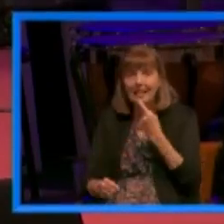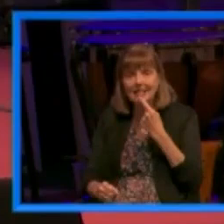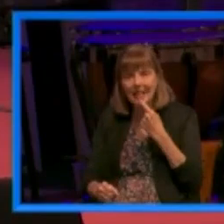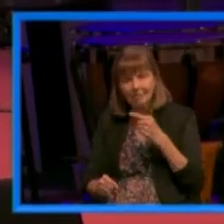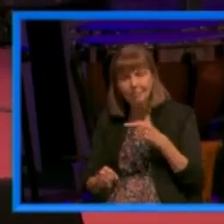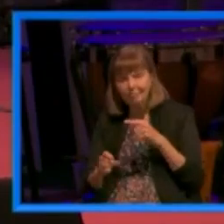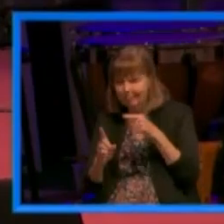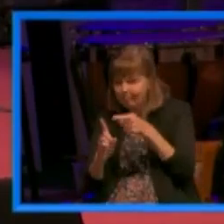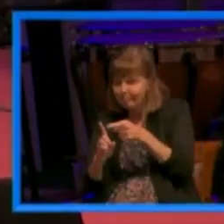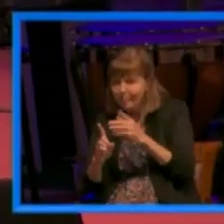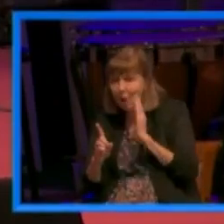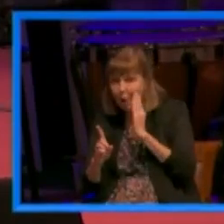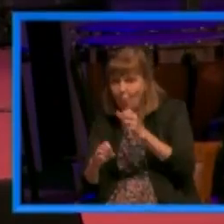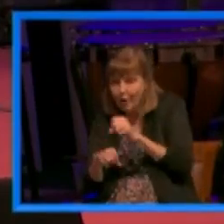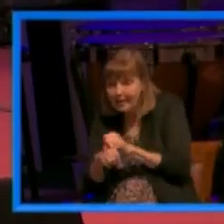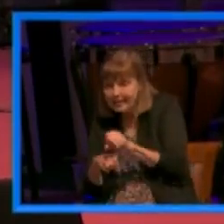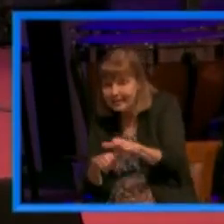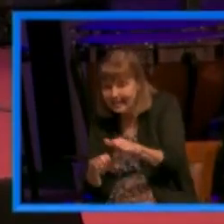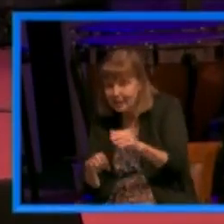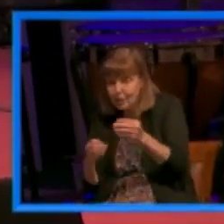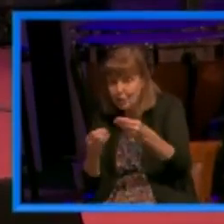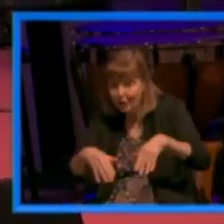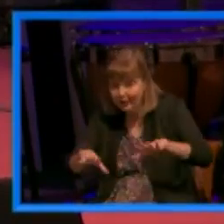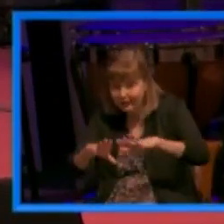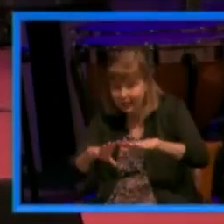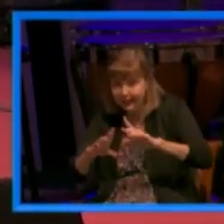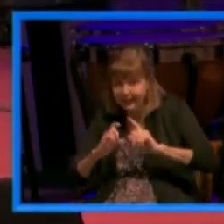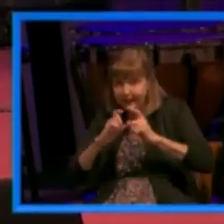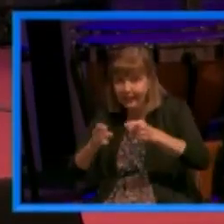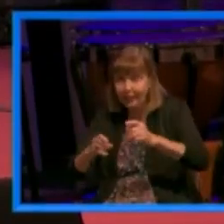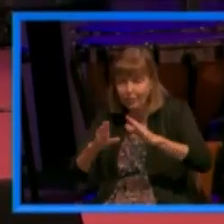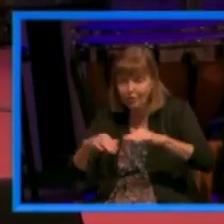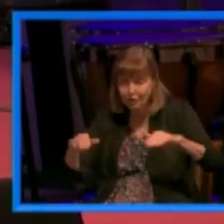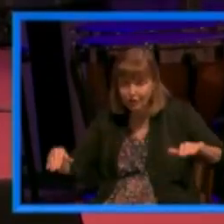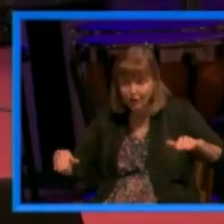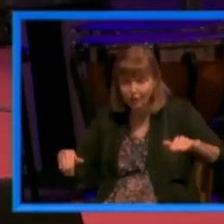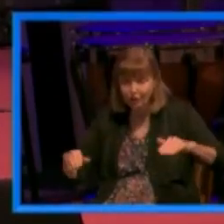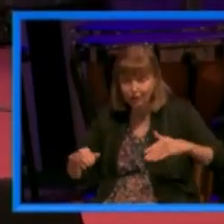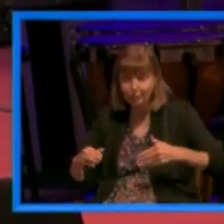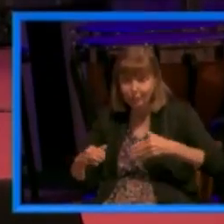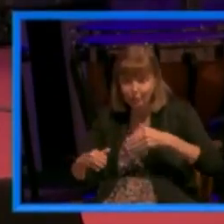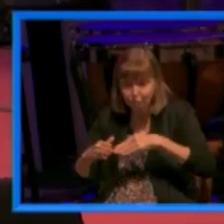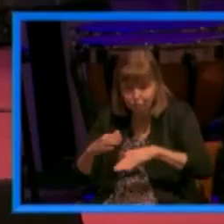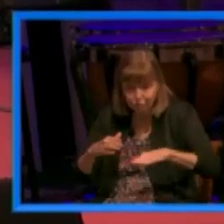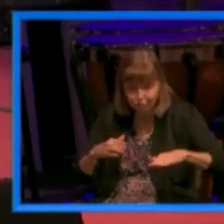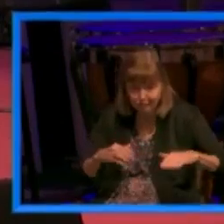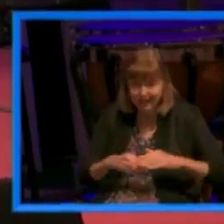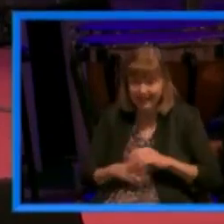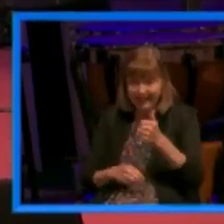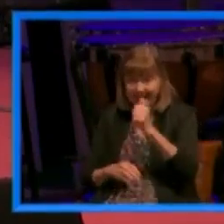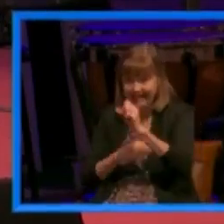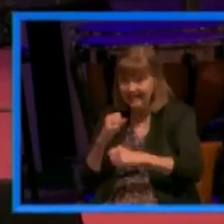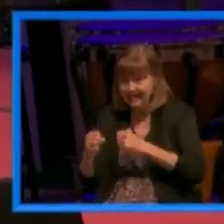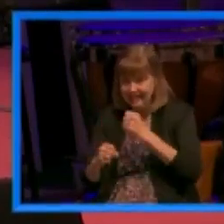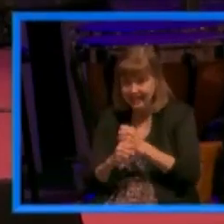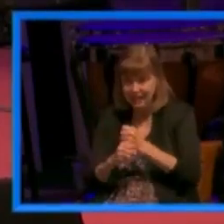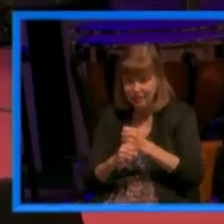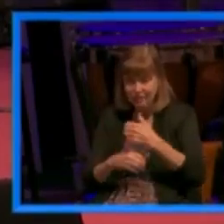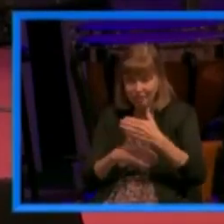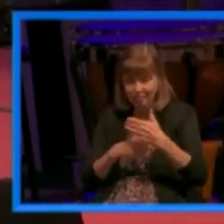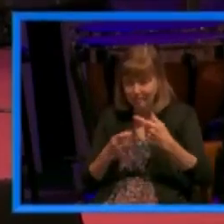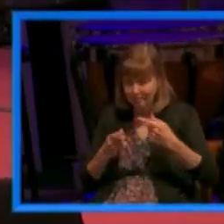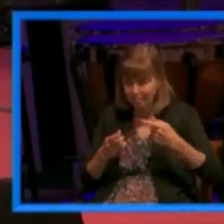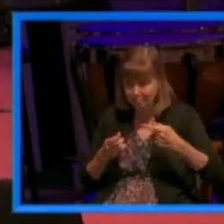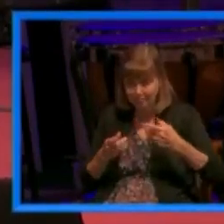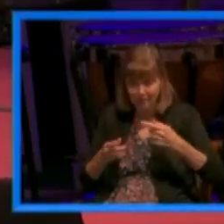offspring. So 10 more years of their life have passed, and she's yet to have a child. So she is facing a crisis. So